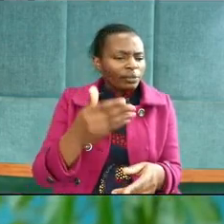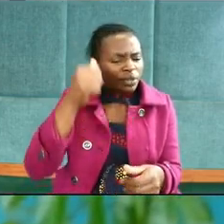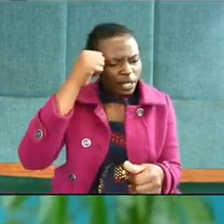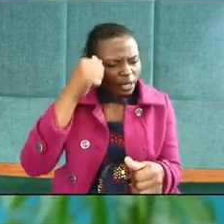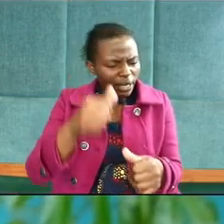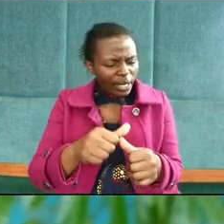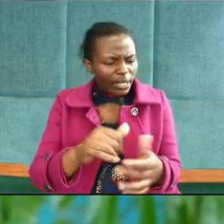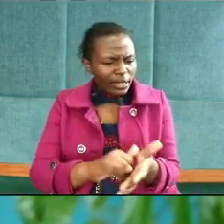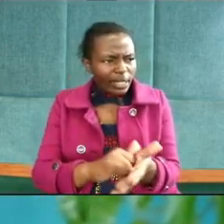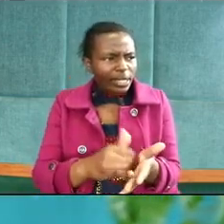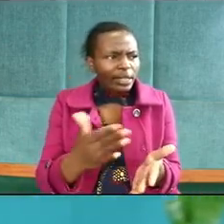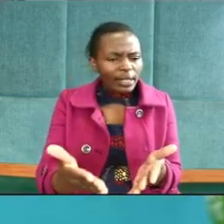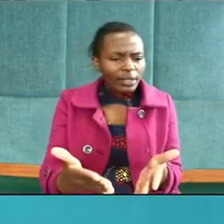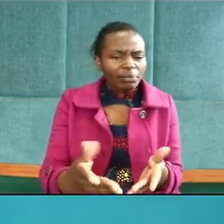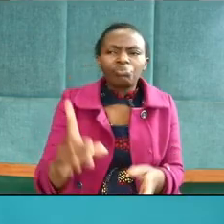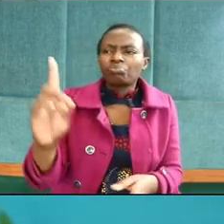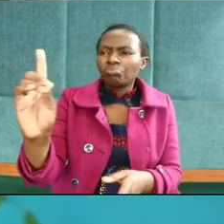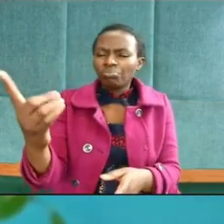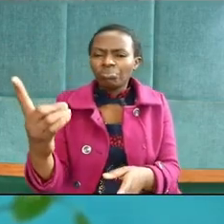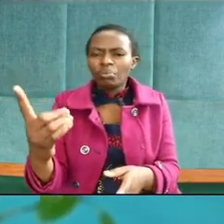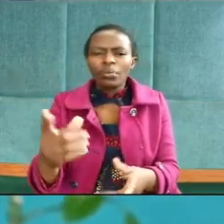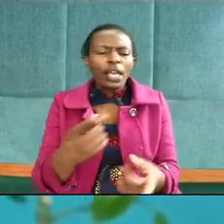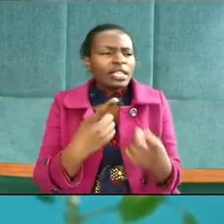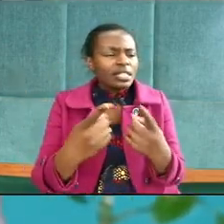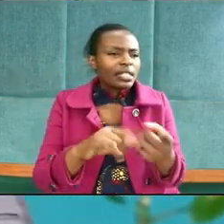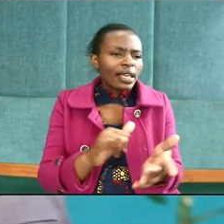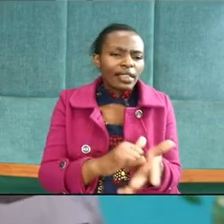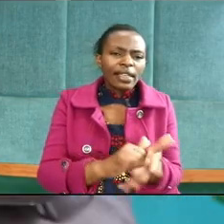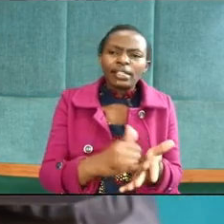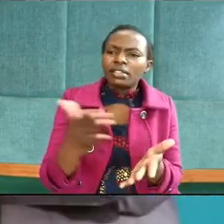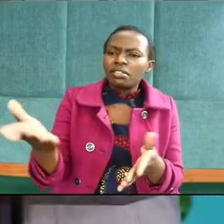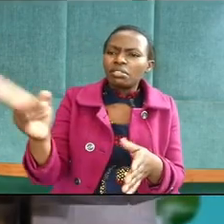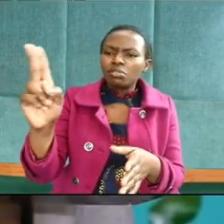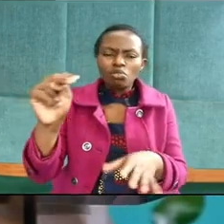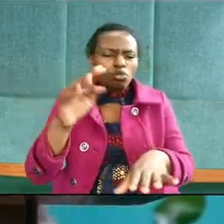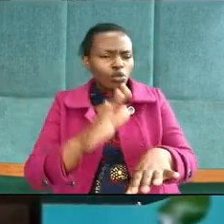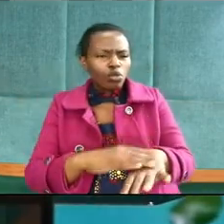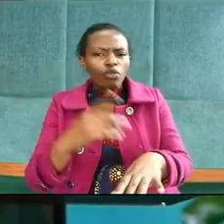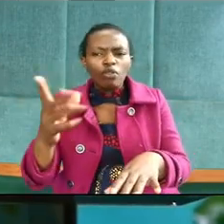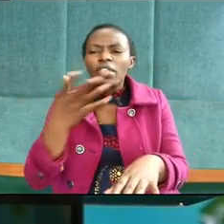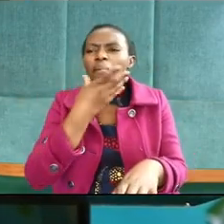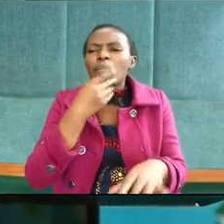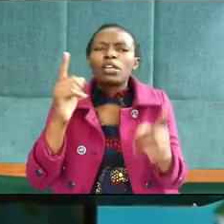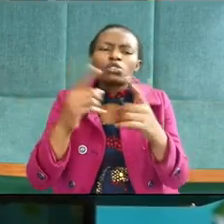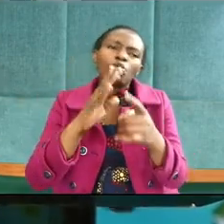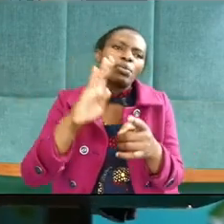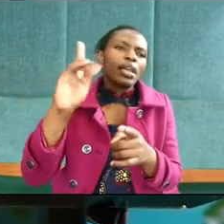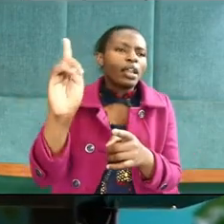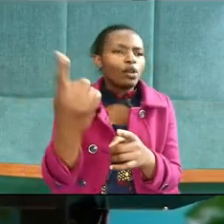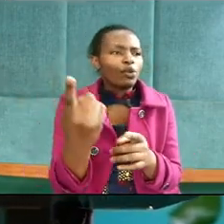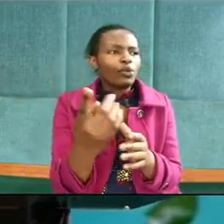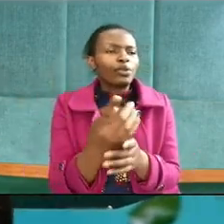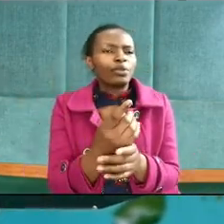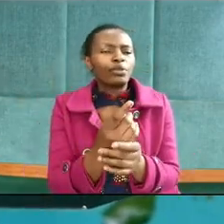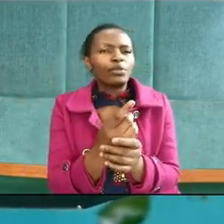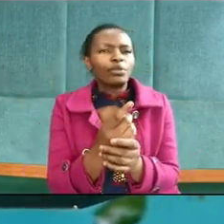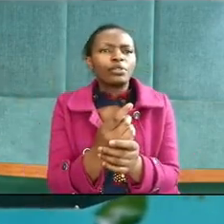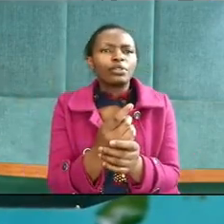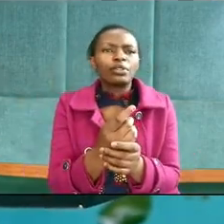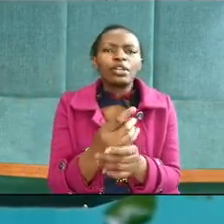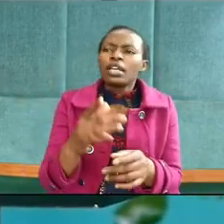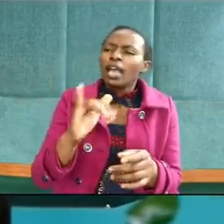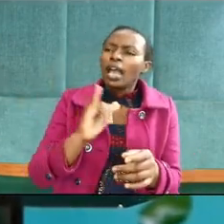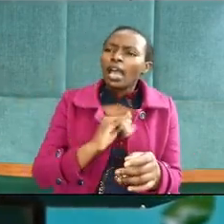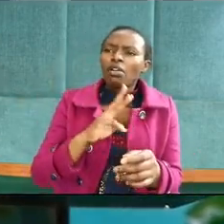his loneliness. And he said, it is not good for the man to be alone.